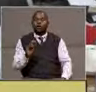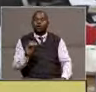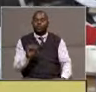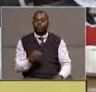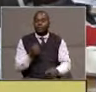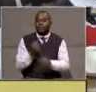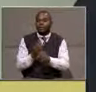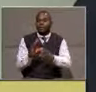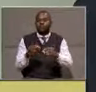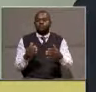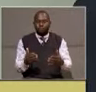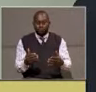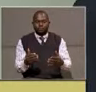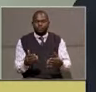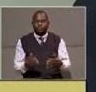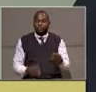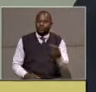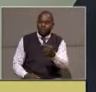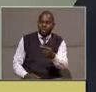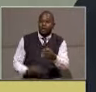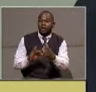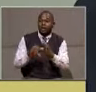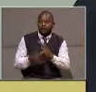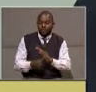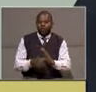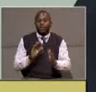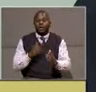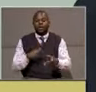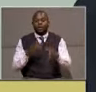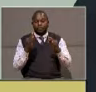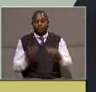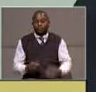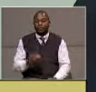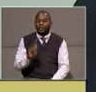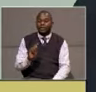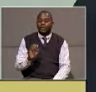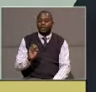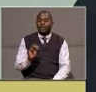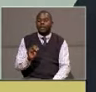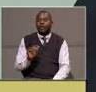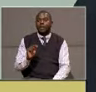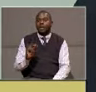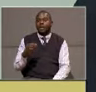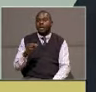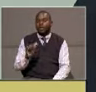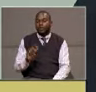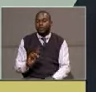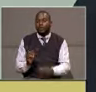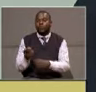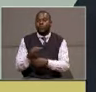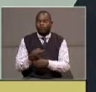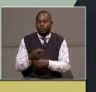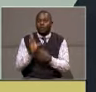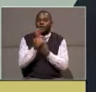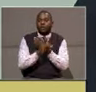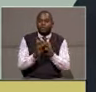done outside the law. Writing to you in the matter of our property at Temangalo, Busiro County, Wakiso, which, as